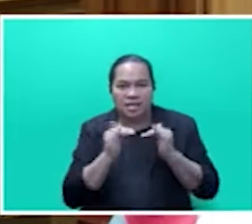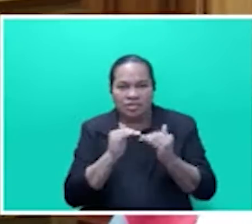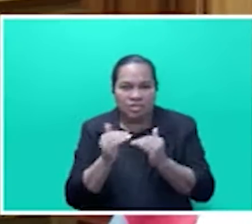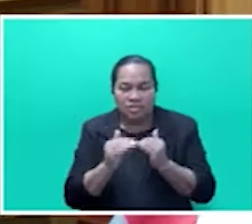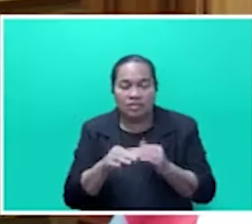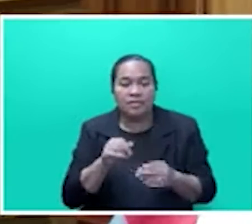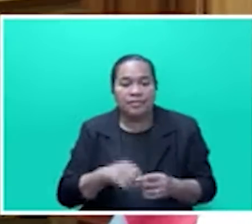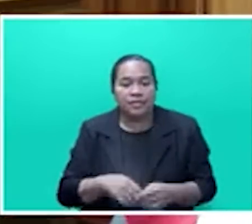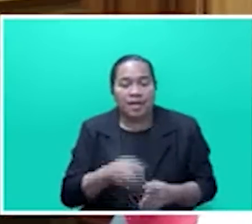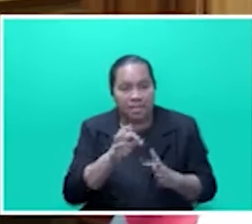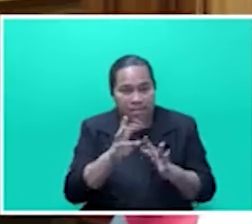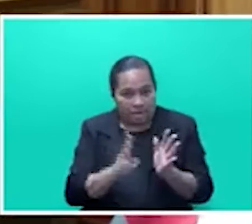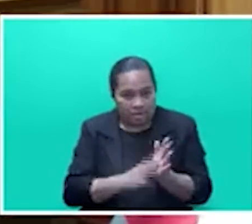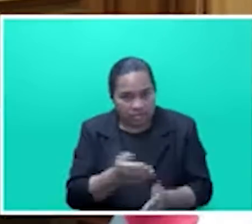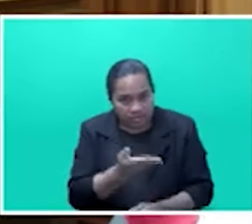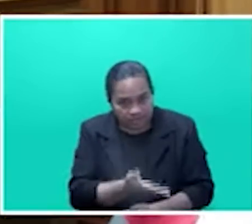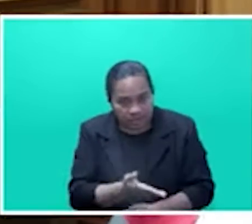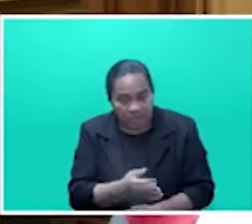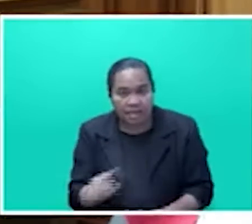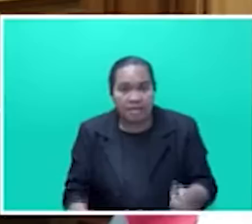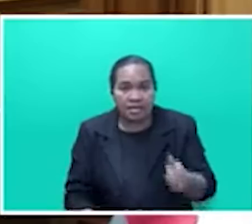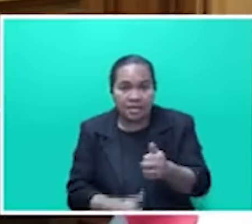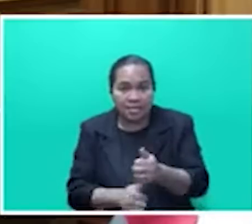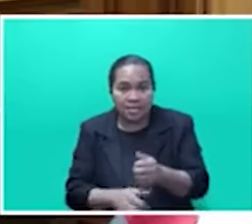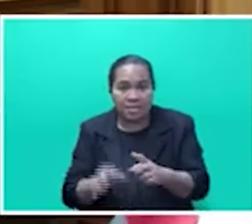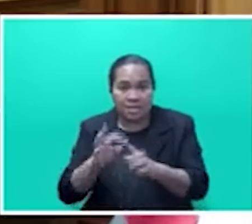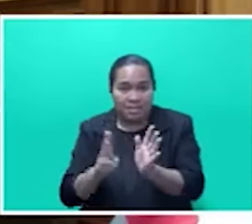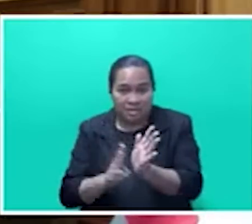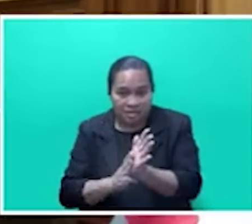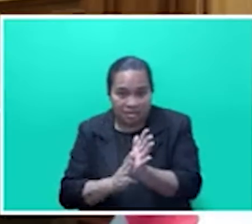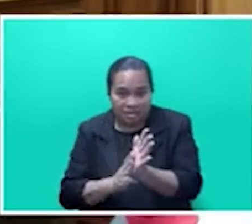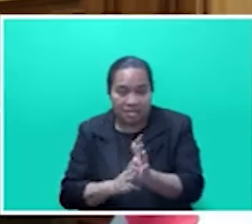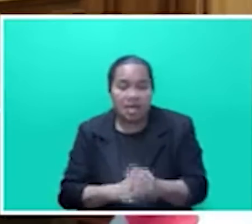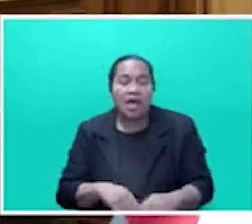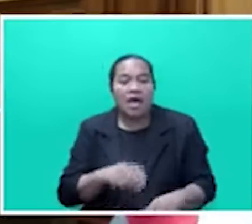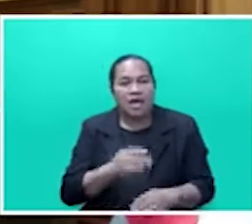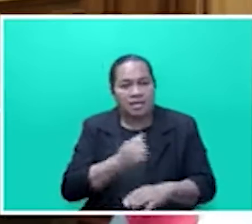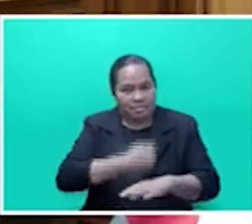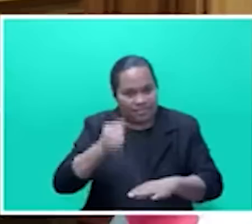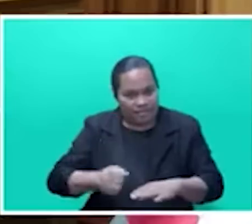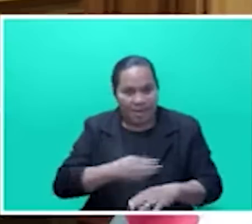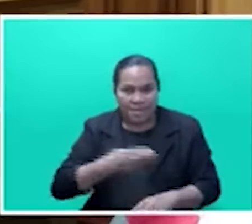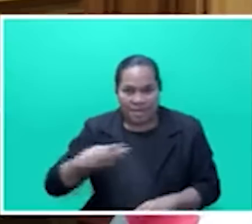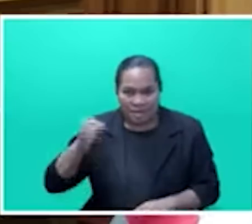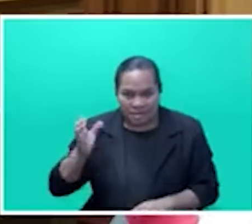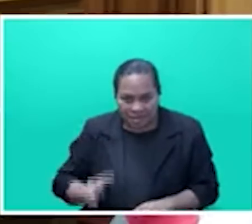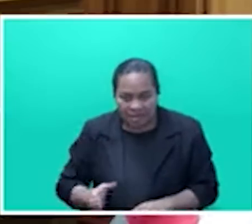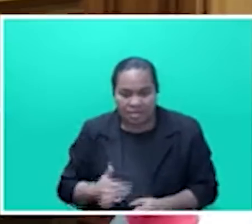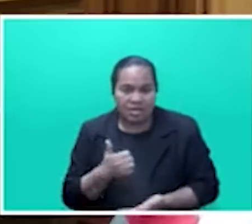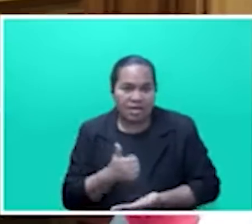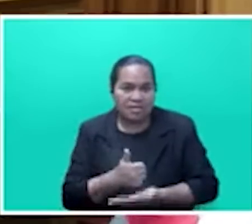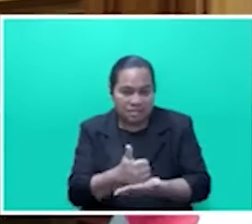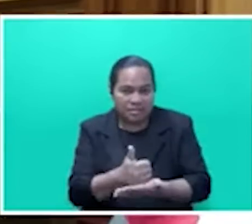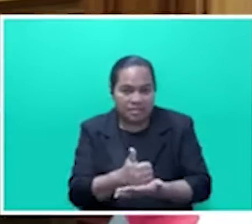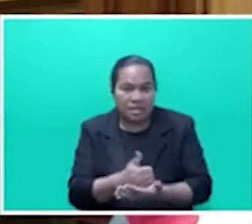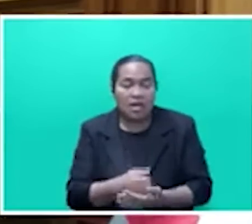Prime Minister, Honourable Deputy Prime Ministers, Honourable Cabinet Ministers and Assistant Ministers, Honourable Leader